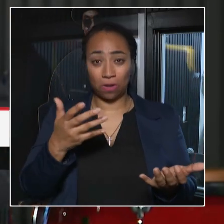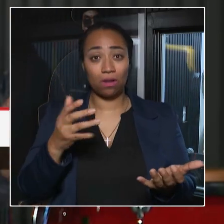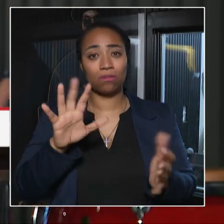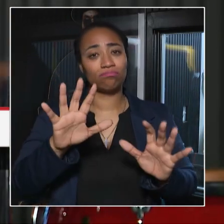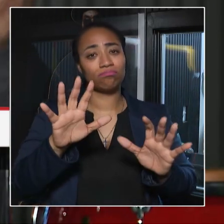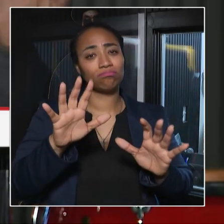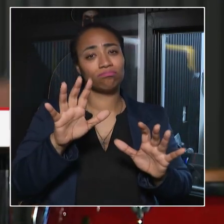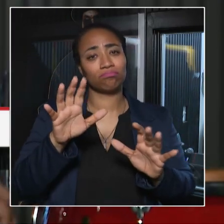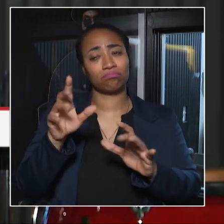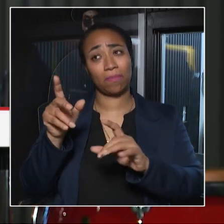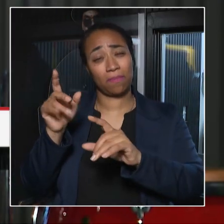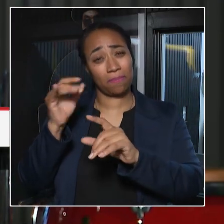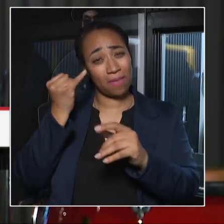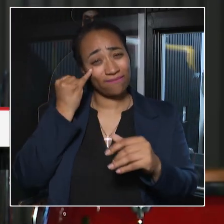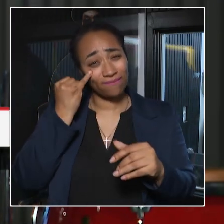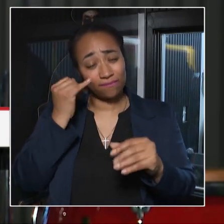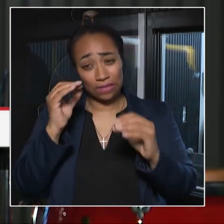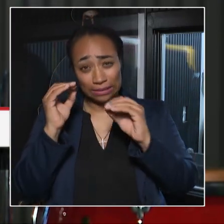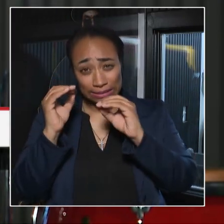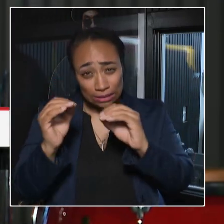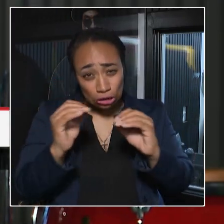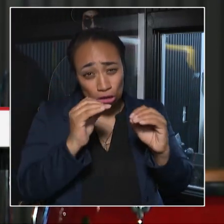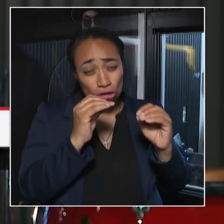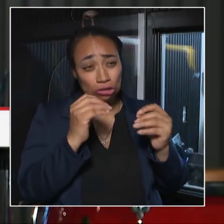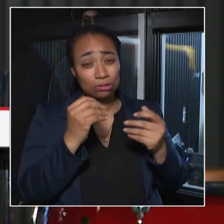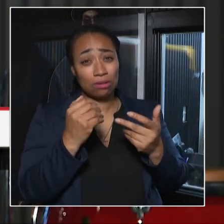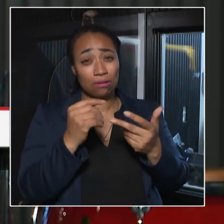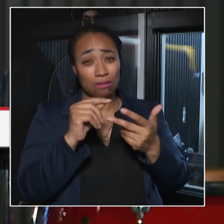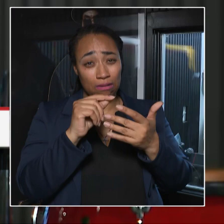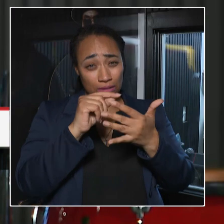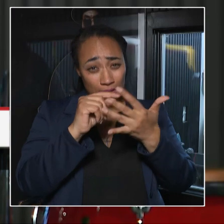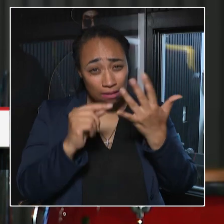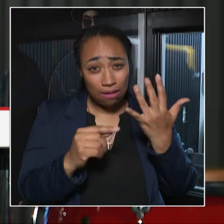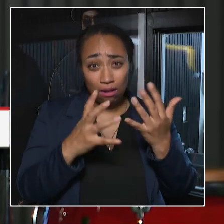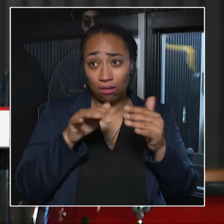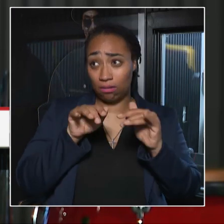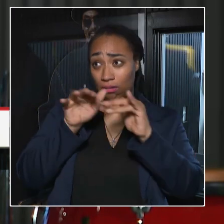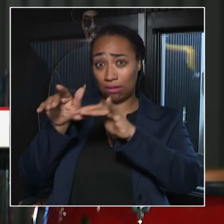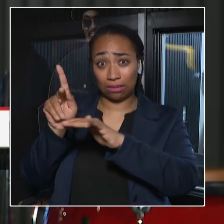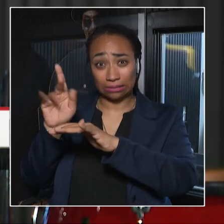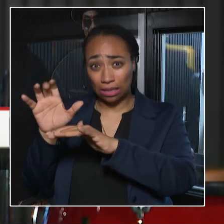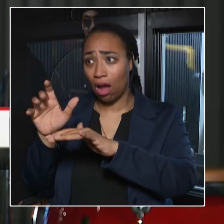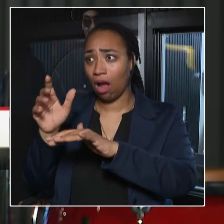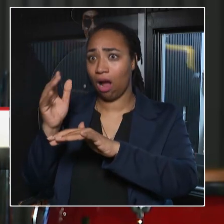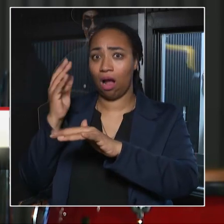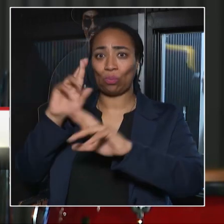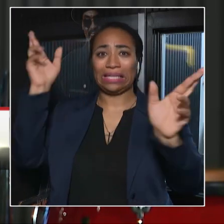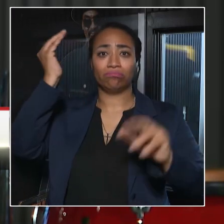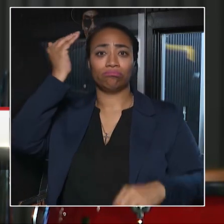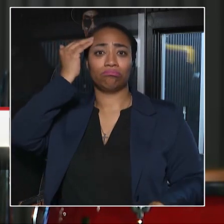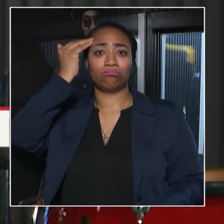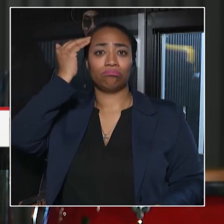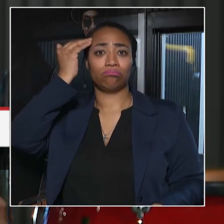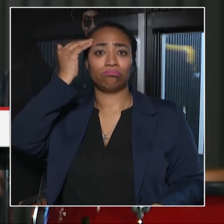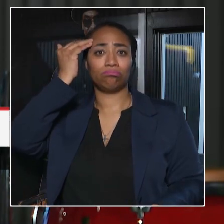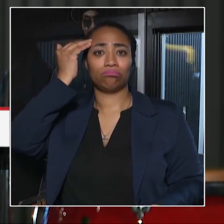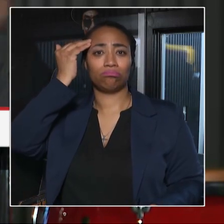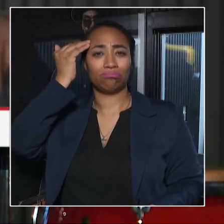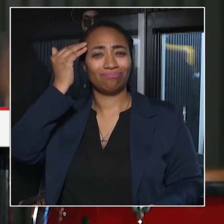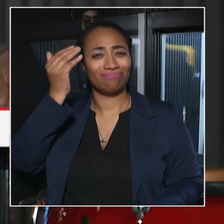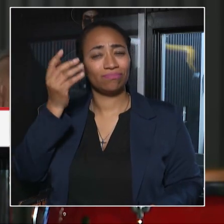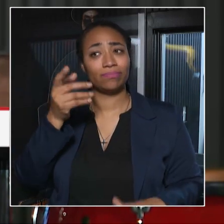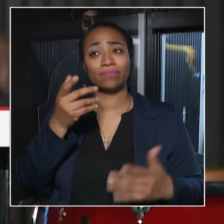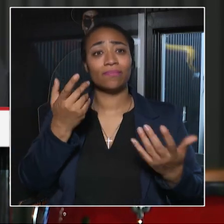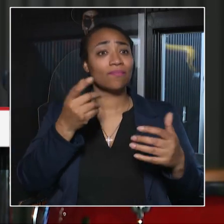money, how can we blame anybody? So we're going to be teaching our young people how to do sound engineering, live streaming, etc.